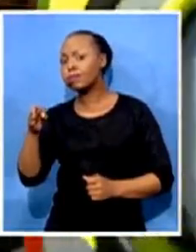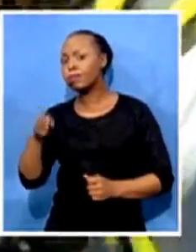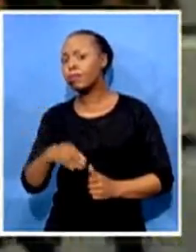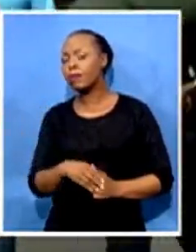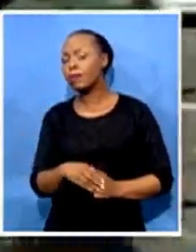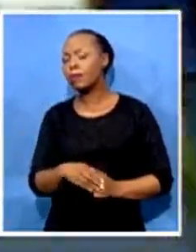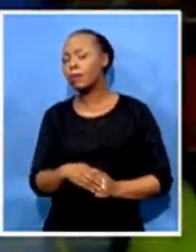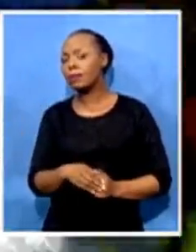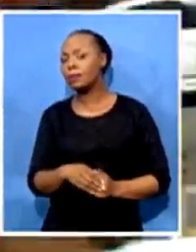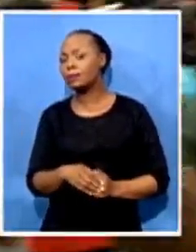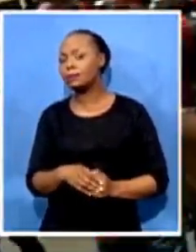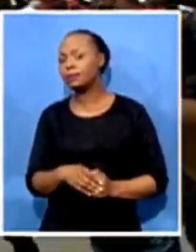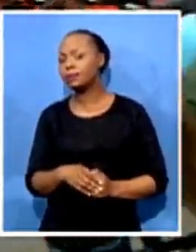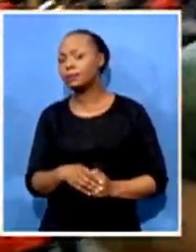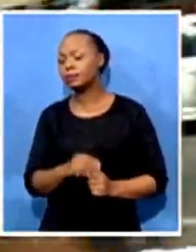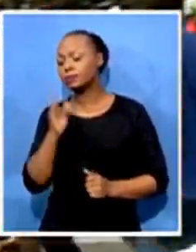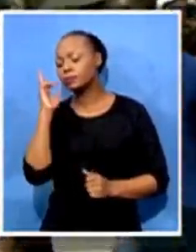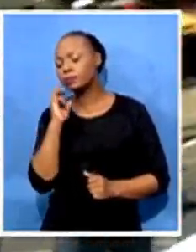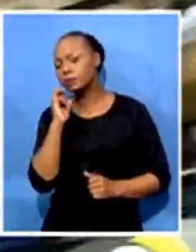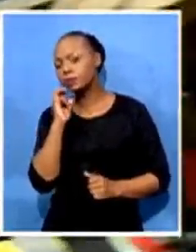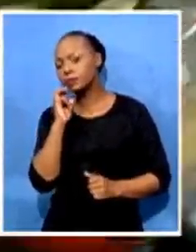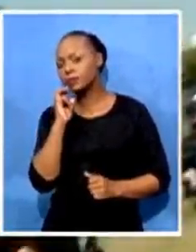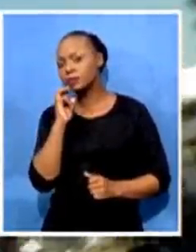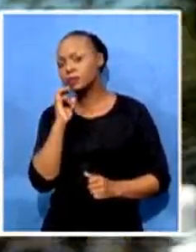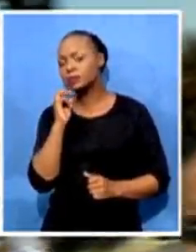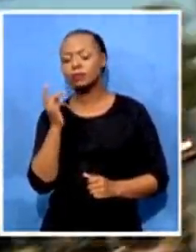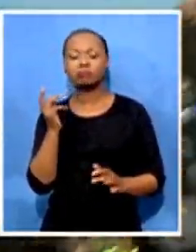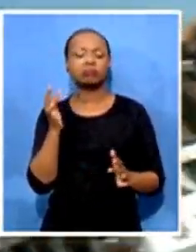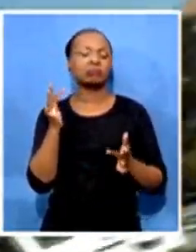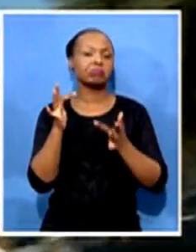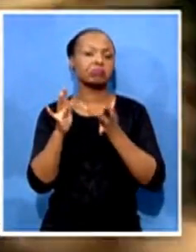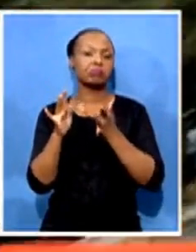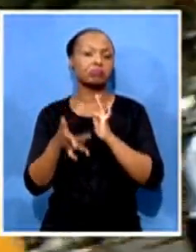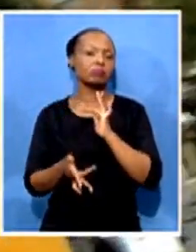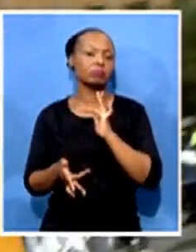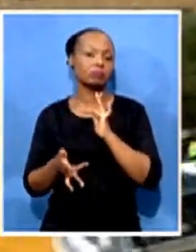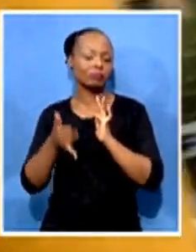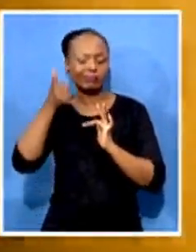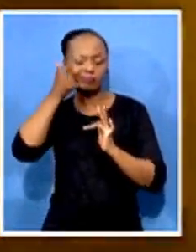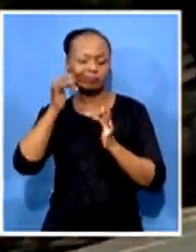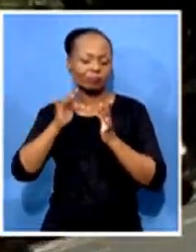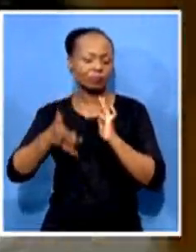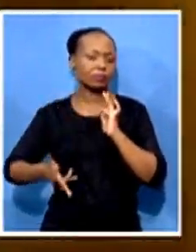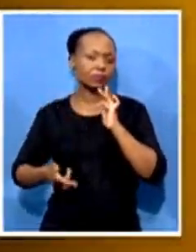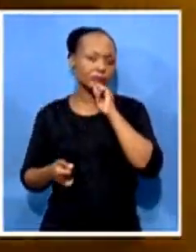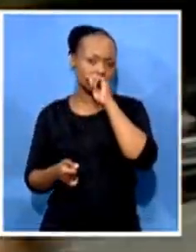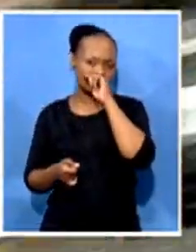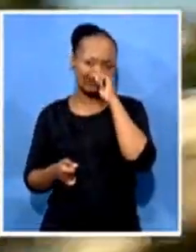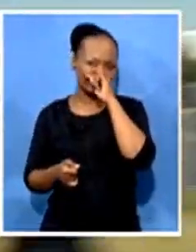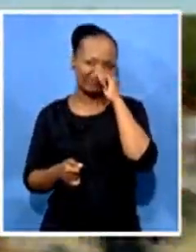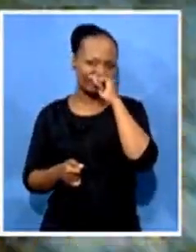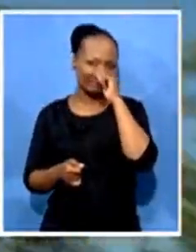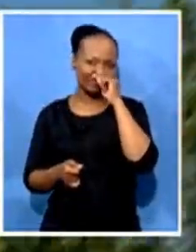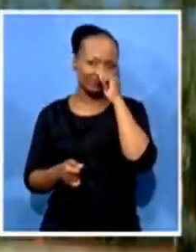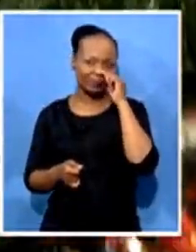Okay, we seem to have lost our comms there with our senior reporter, Vanessa Puna. We'll try and establish those again. As you heard there, as I said, there